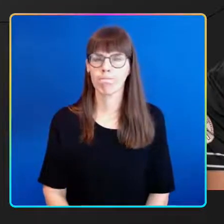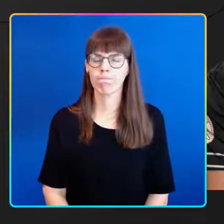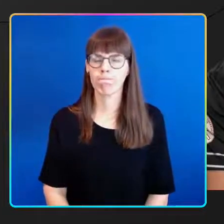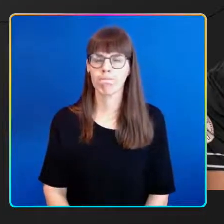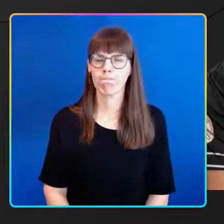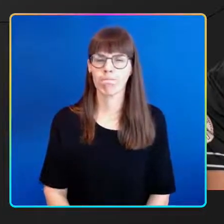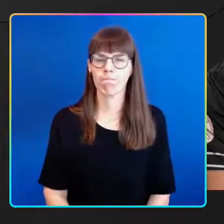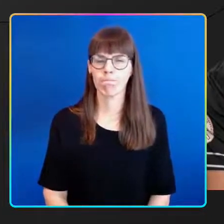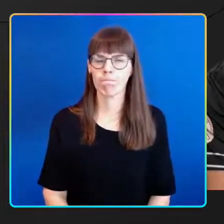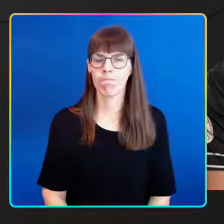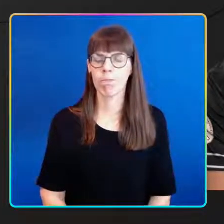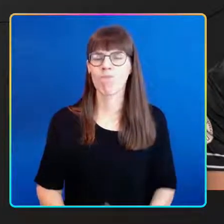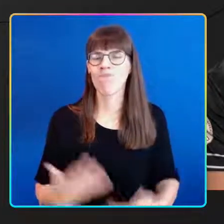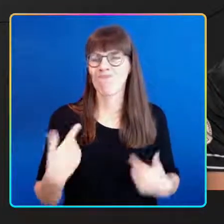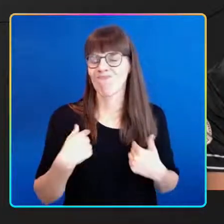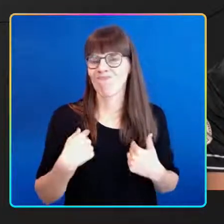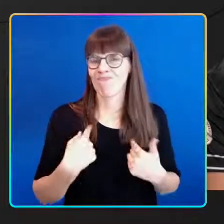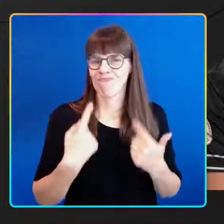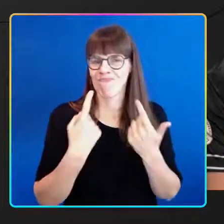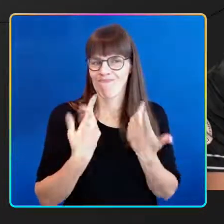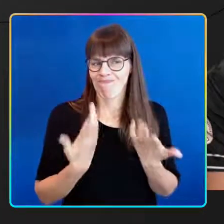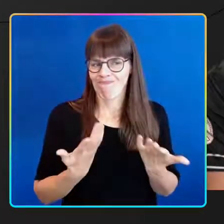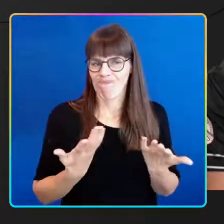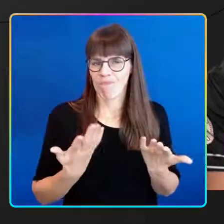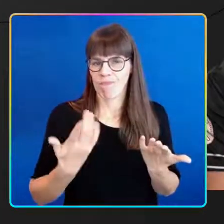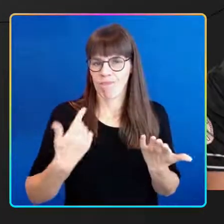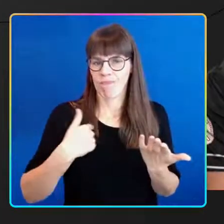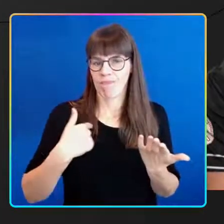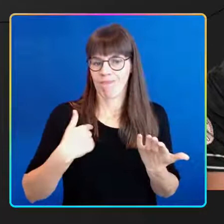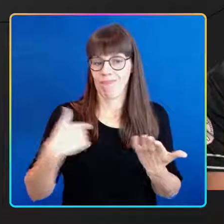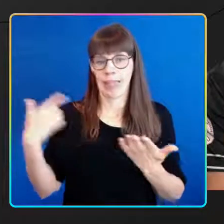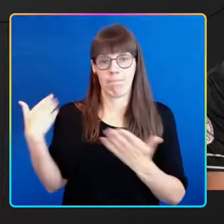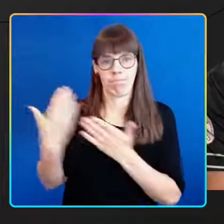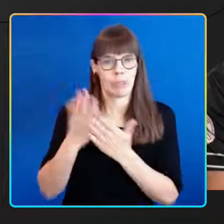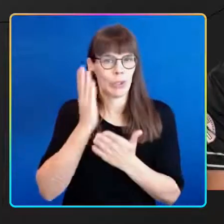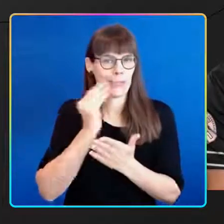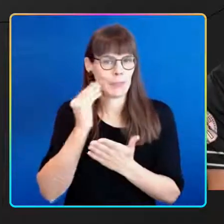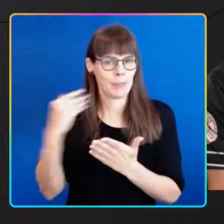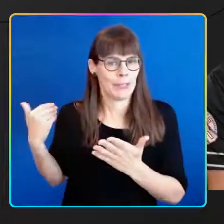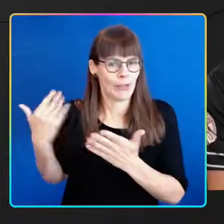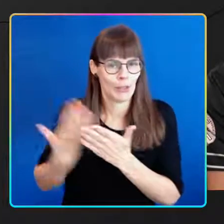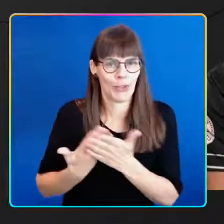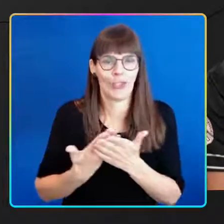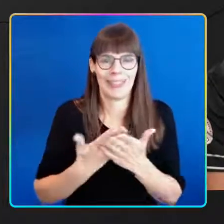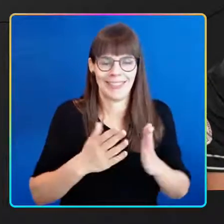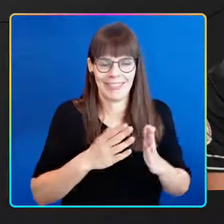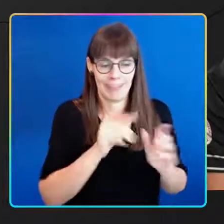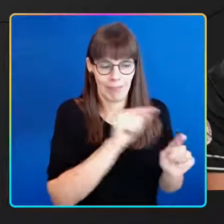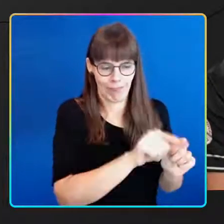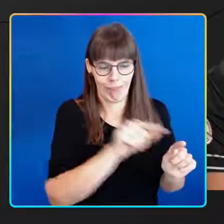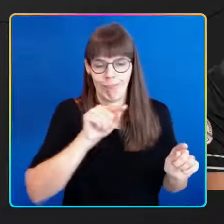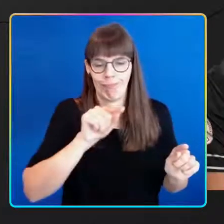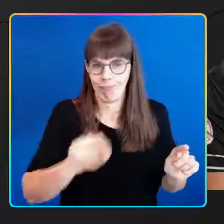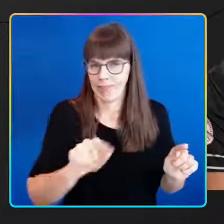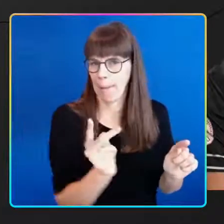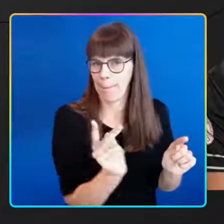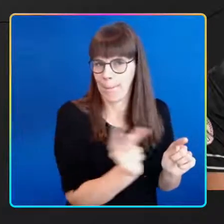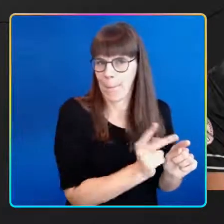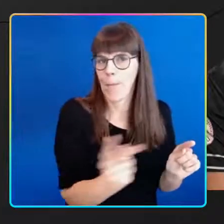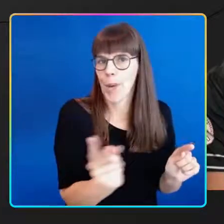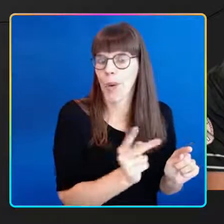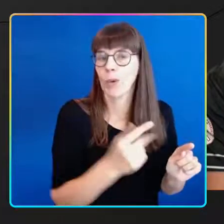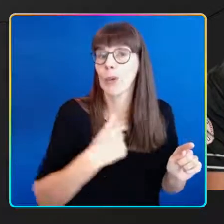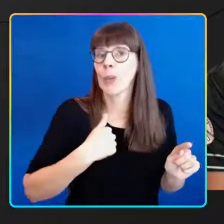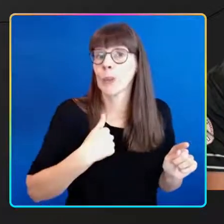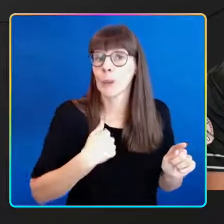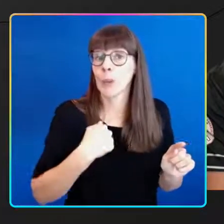this because I come from both places, from the data science and engineering side, so I can understand both